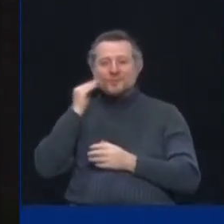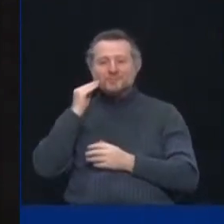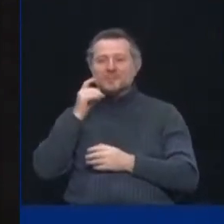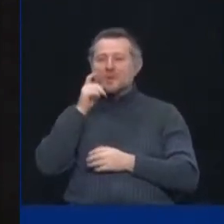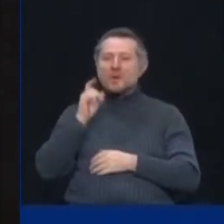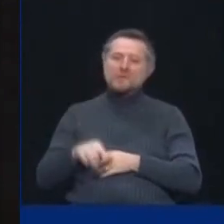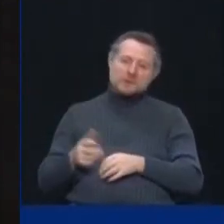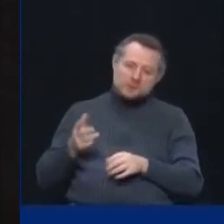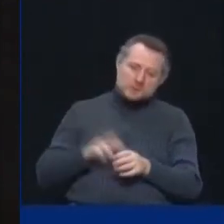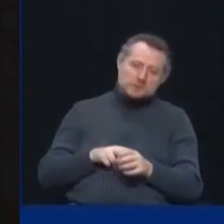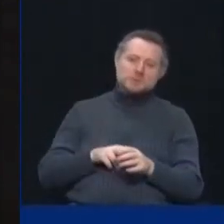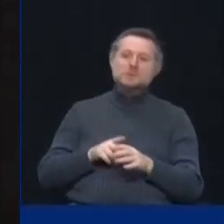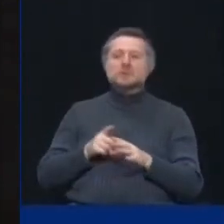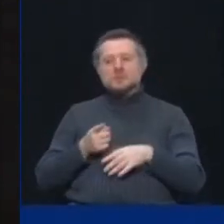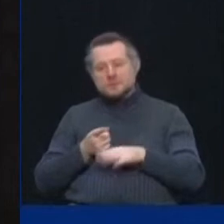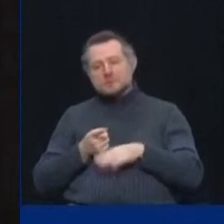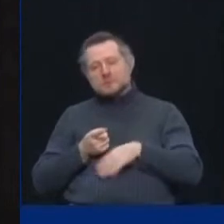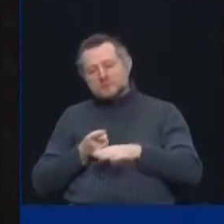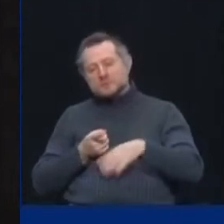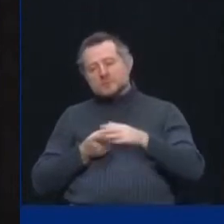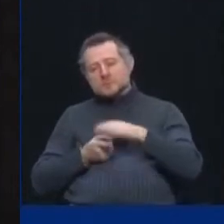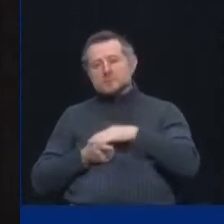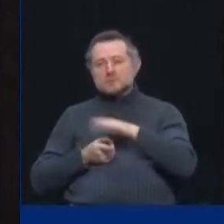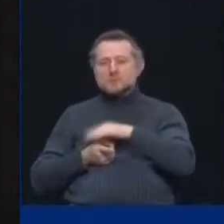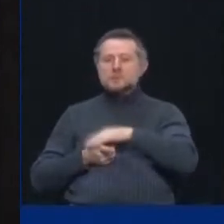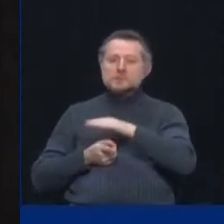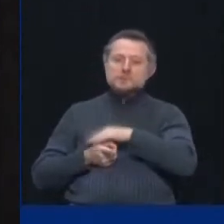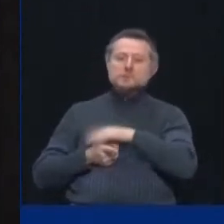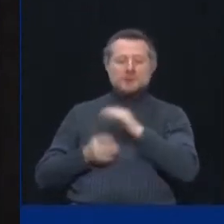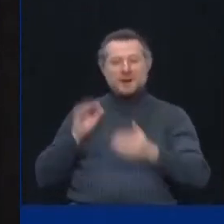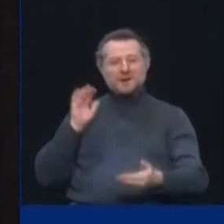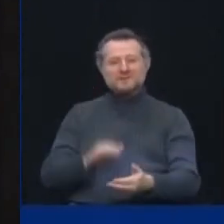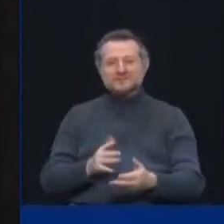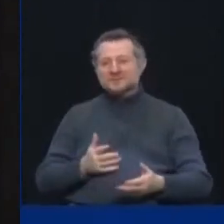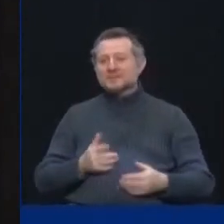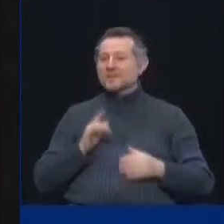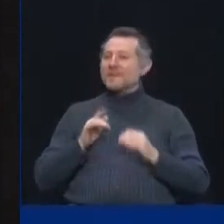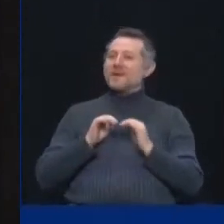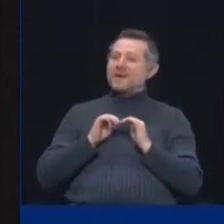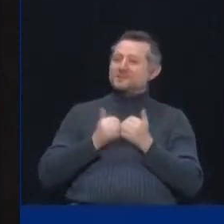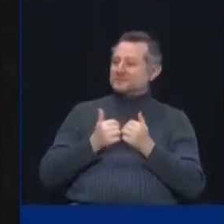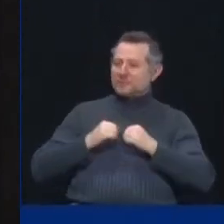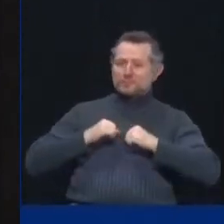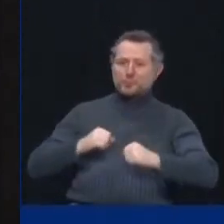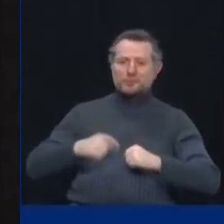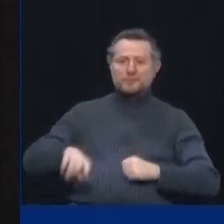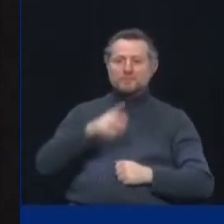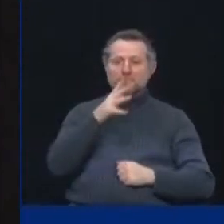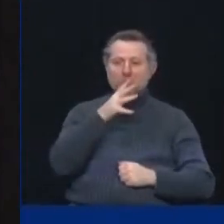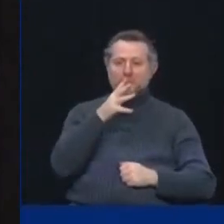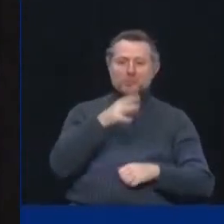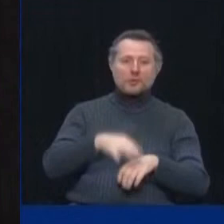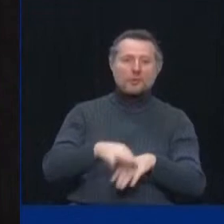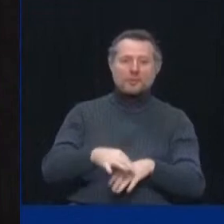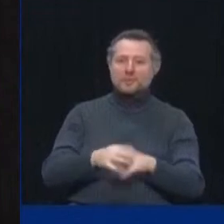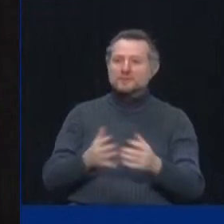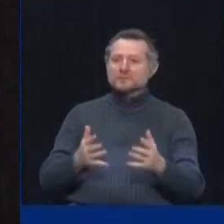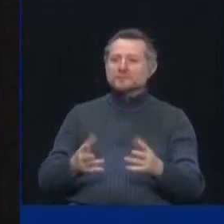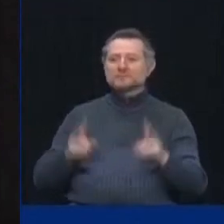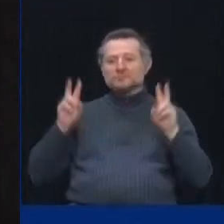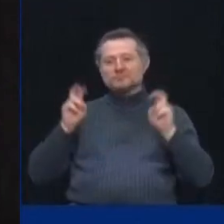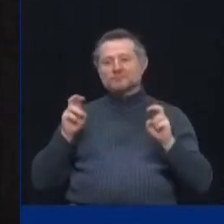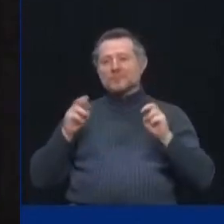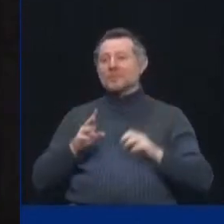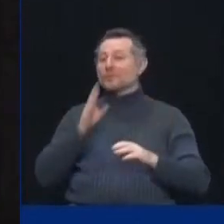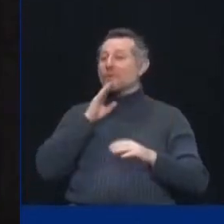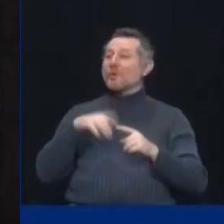subway system? Do you know how we can continue to protect Mother Earth? When we speak of congestion, everybody always focuses on New